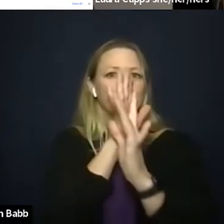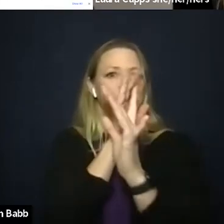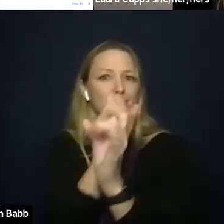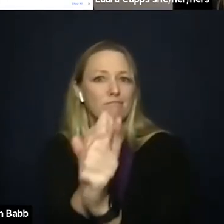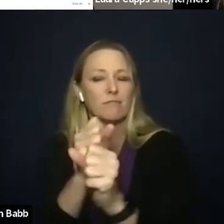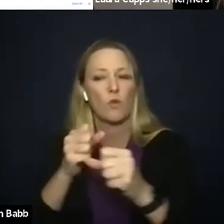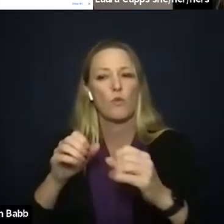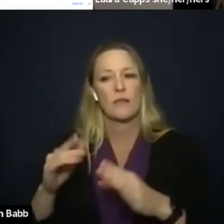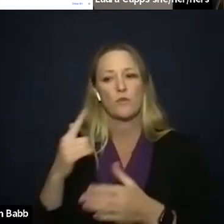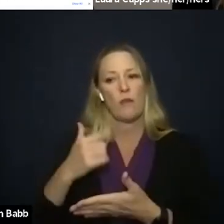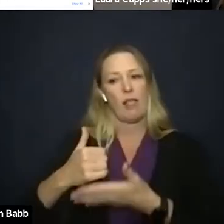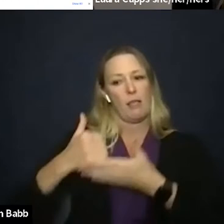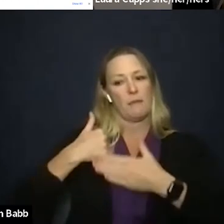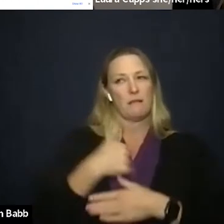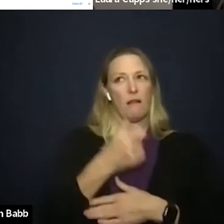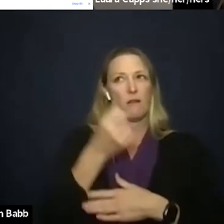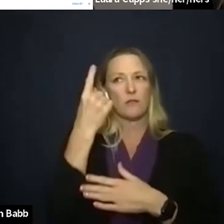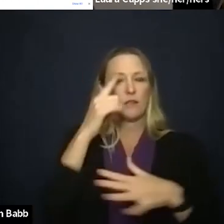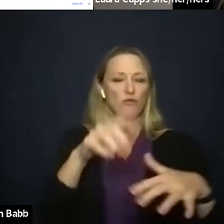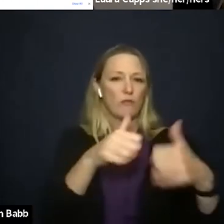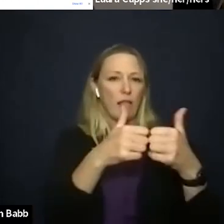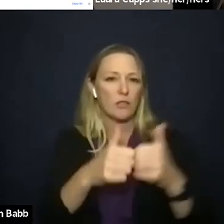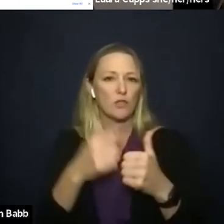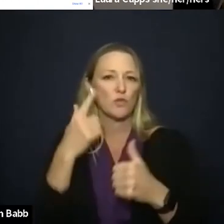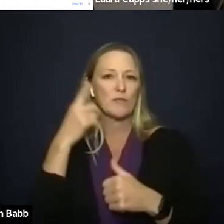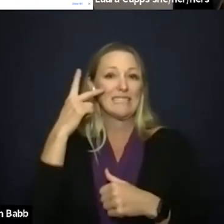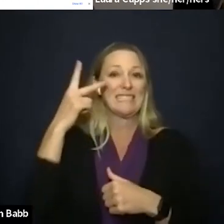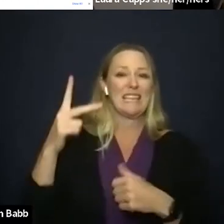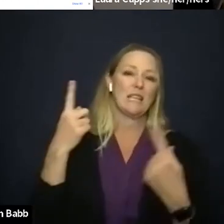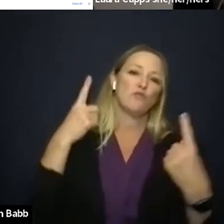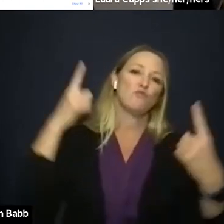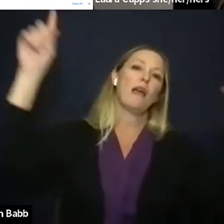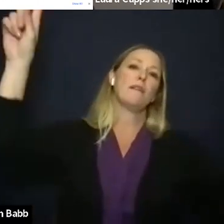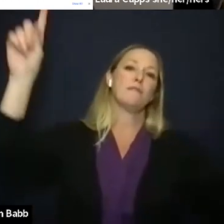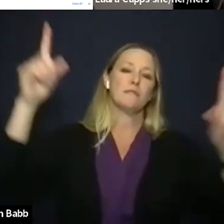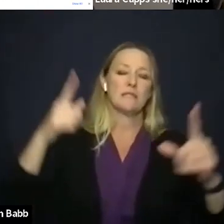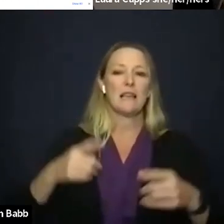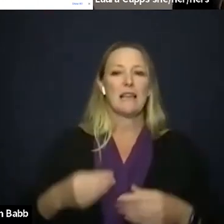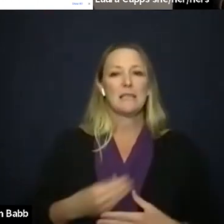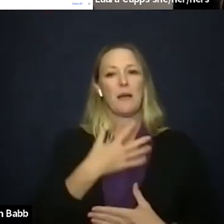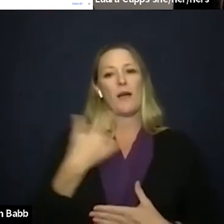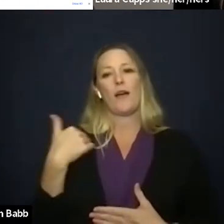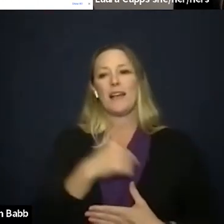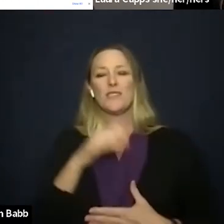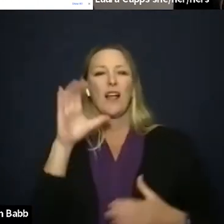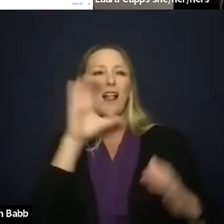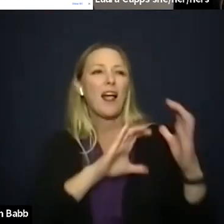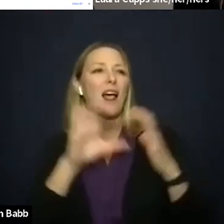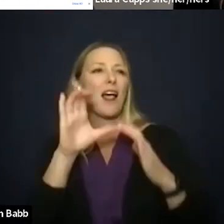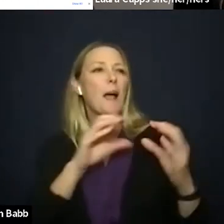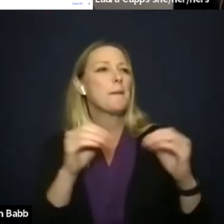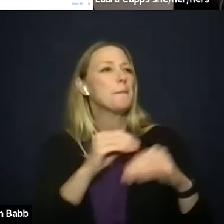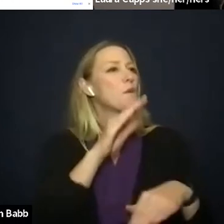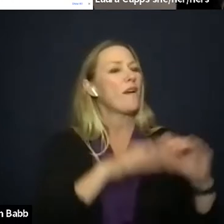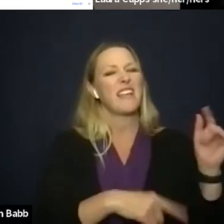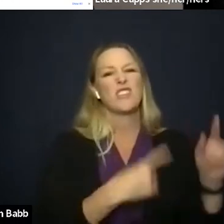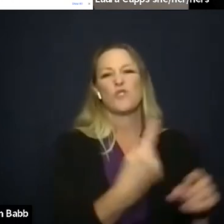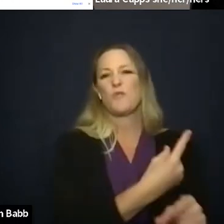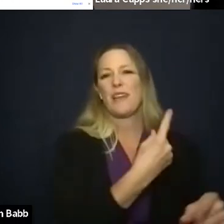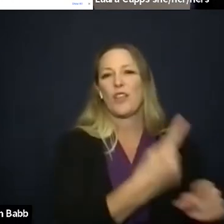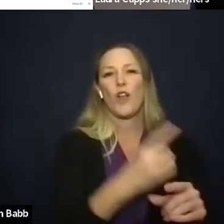understand the challenges to see the triumphs that inspire us to search beyond the typical and to seek out the extraordinary